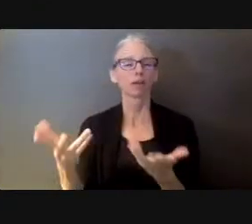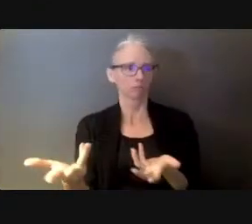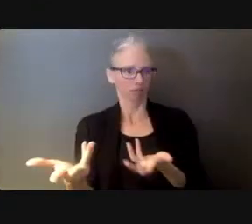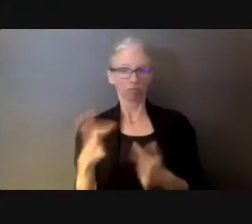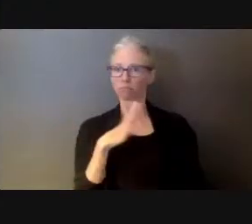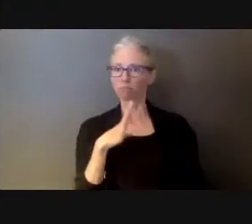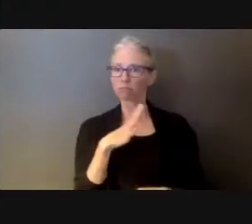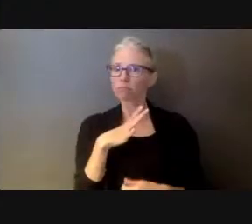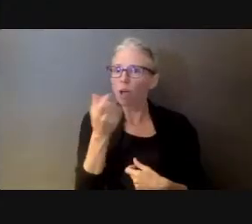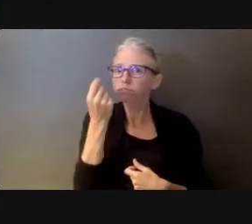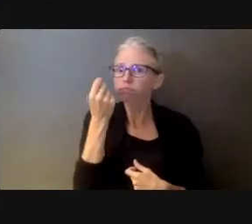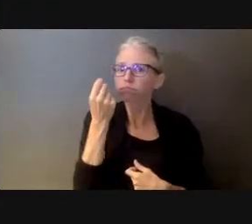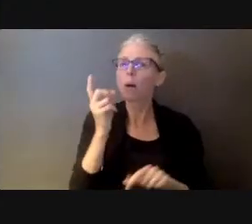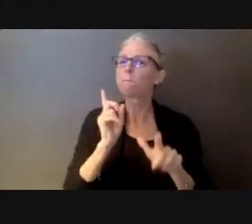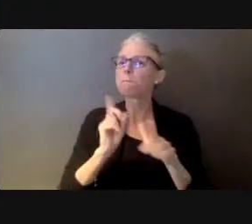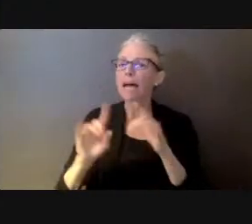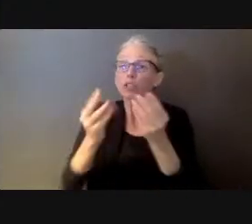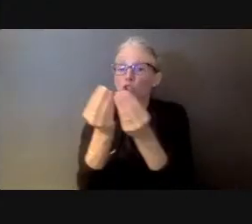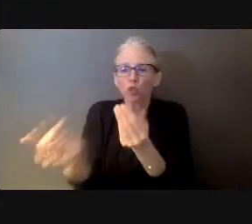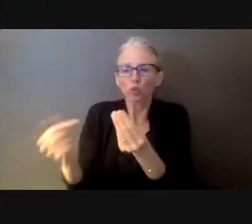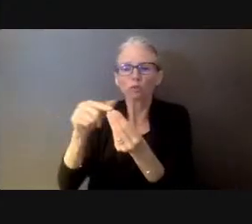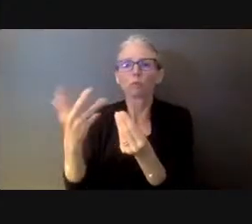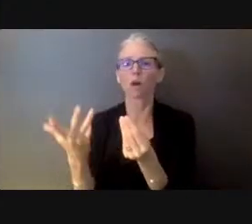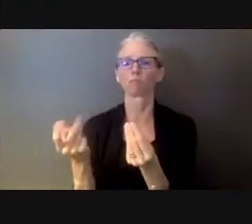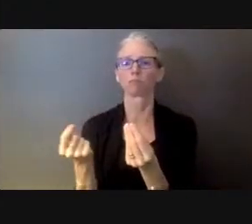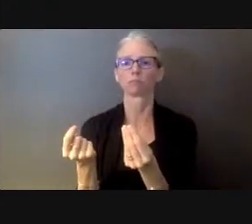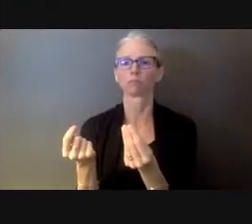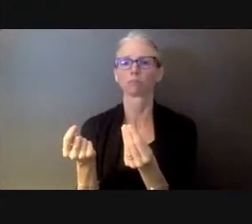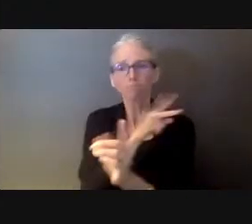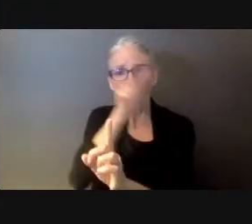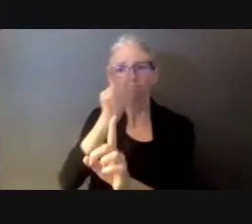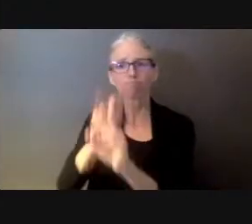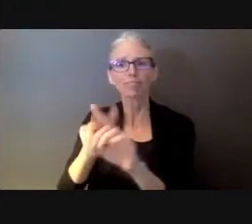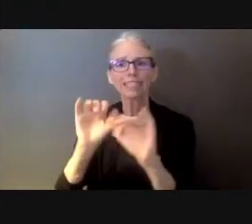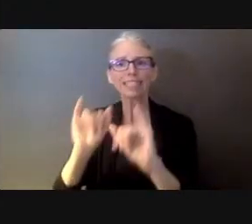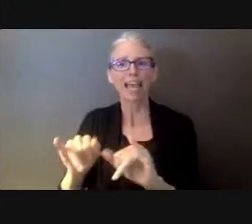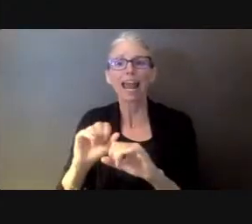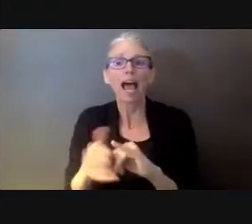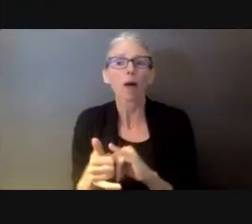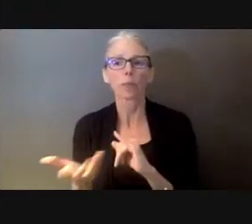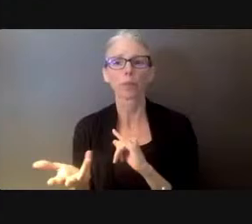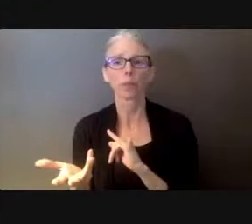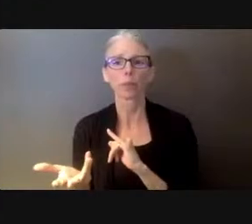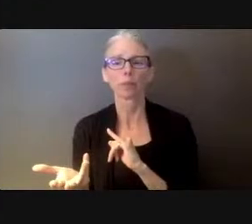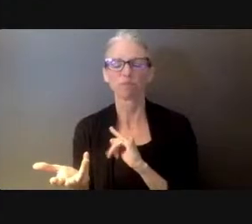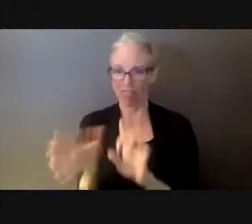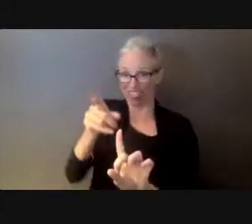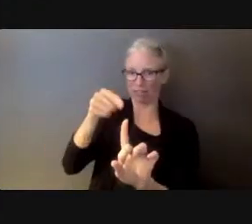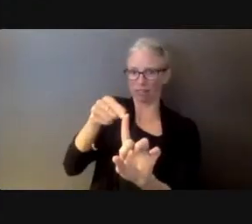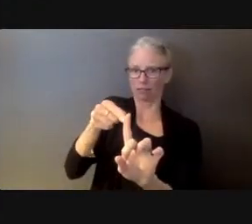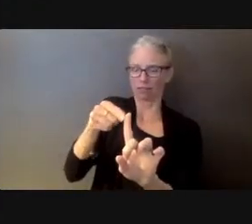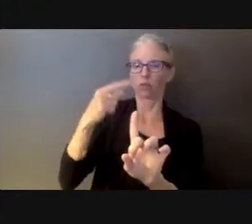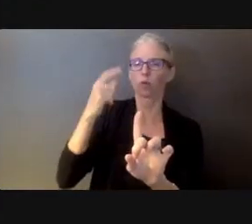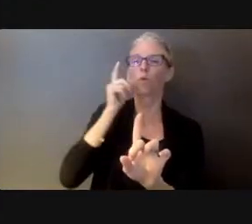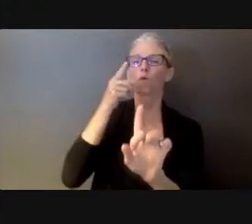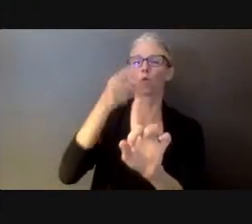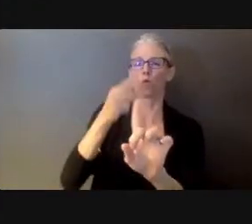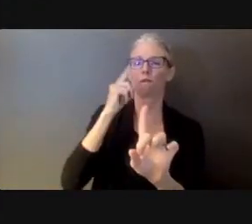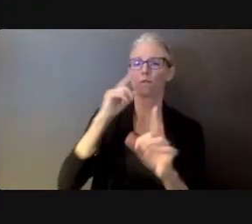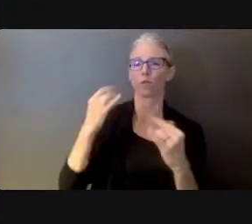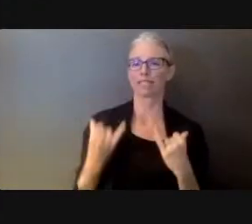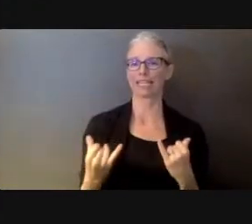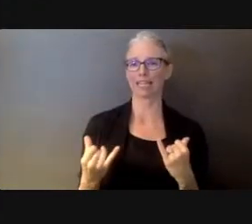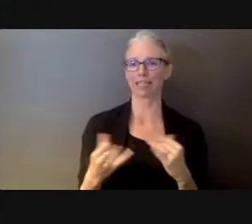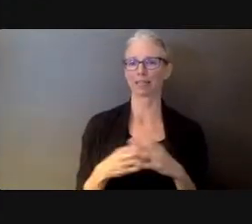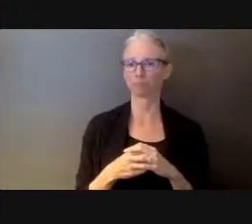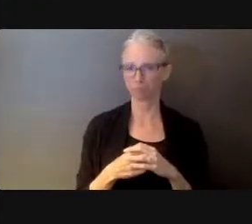more accessible. So we decided to run the conference again this year, and that's our goal. Our goal is to